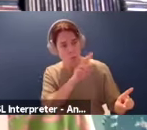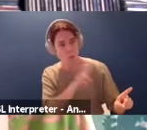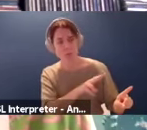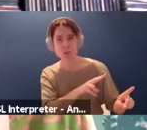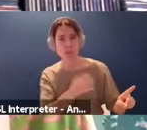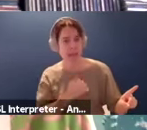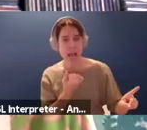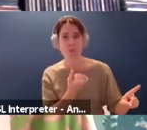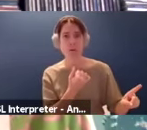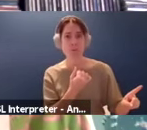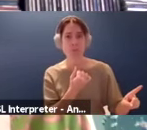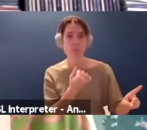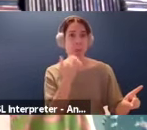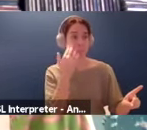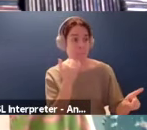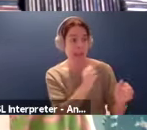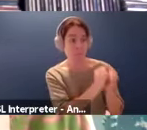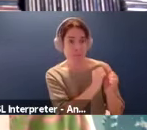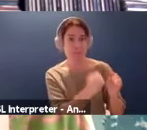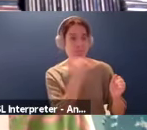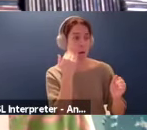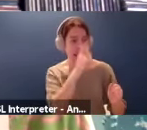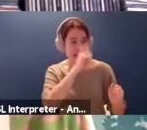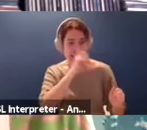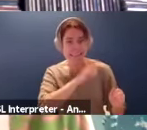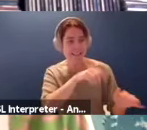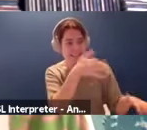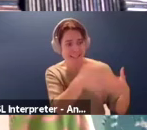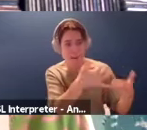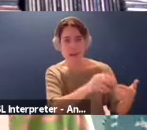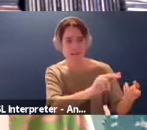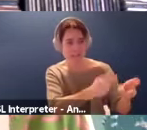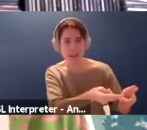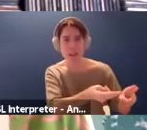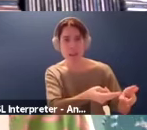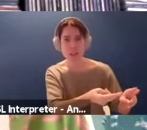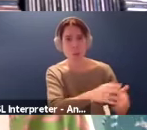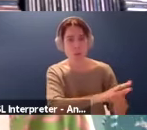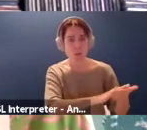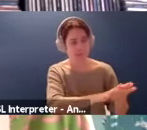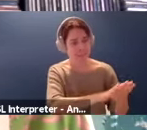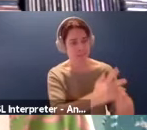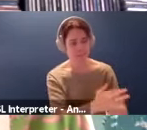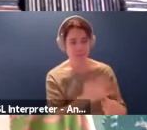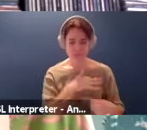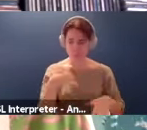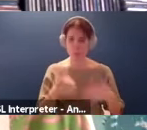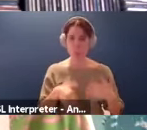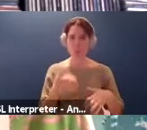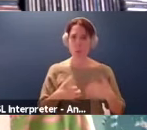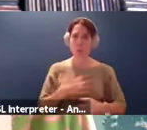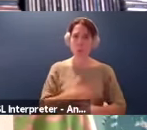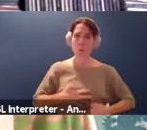and sisters suffer but also we are lessened by by racism if we don't really